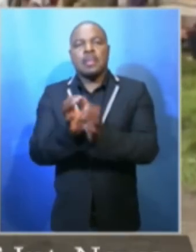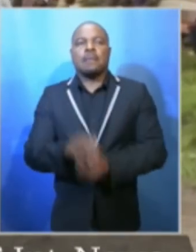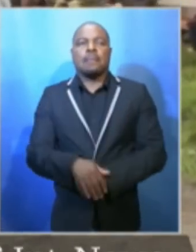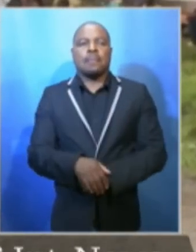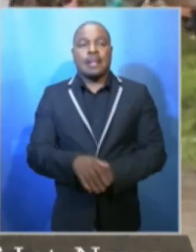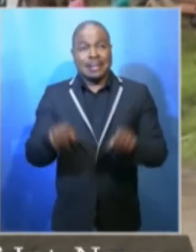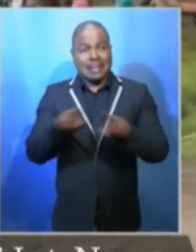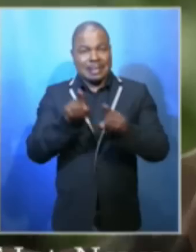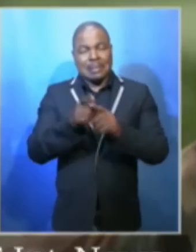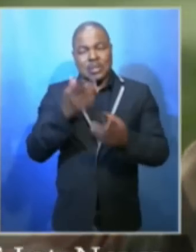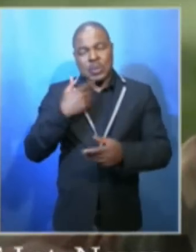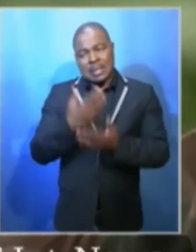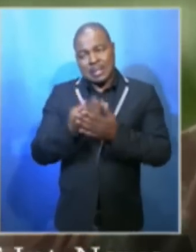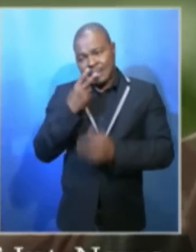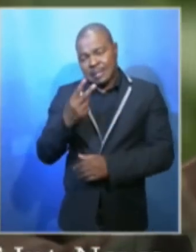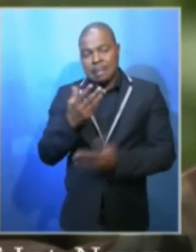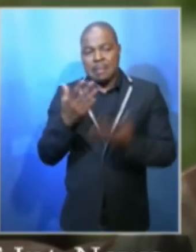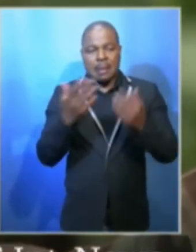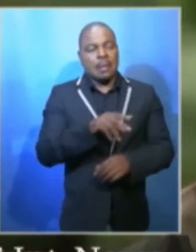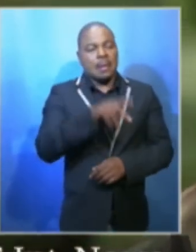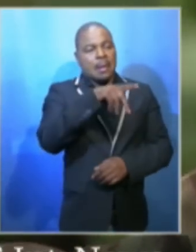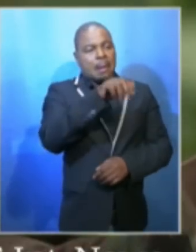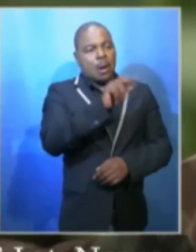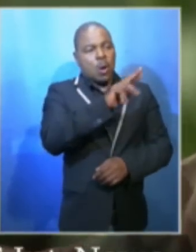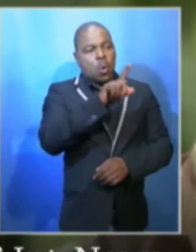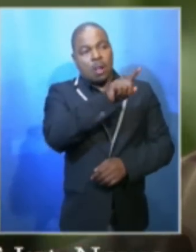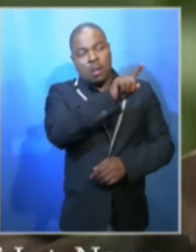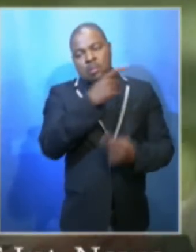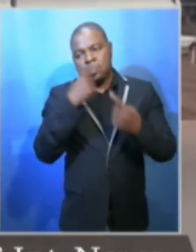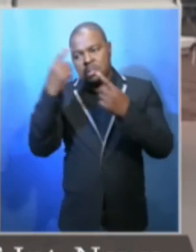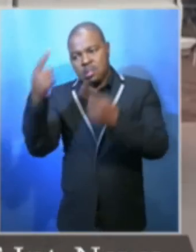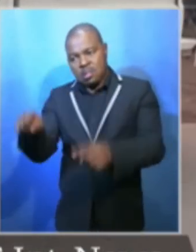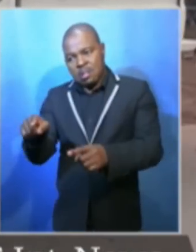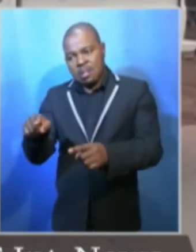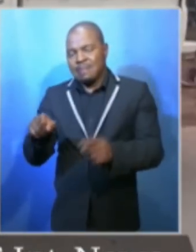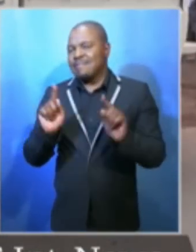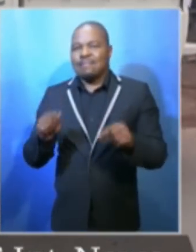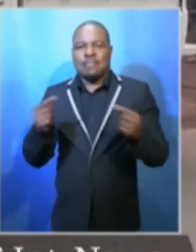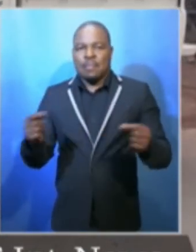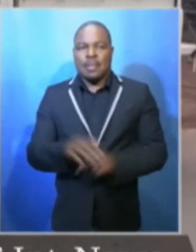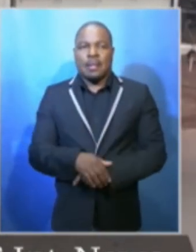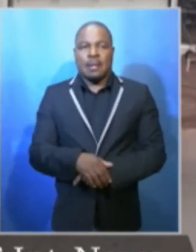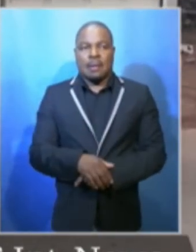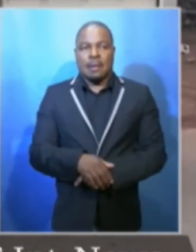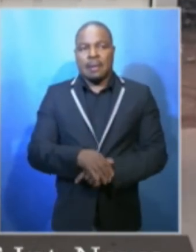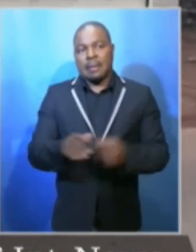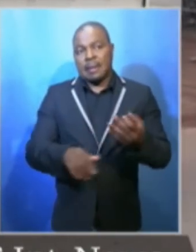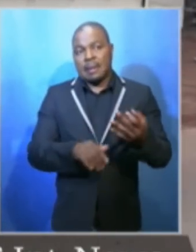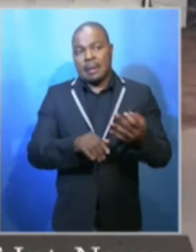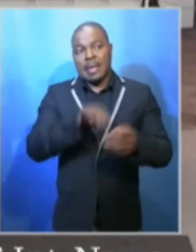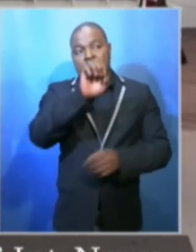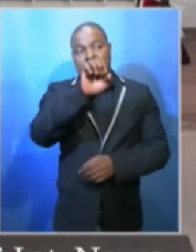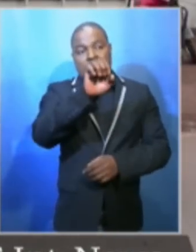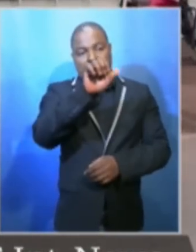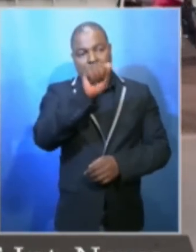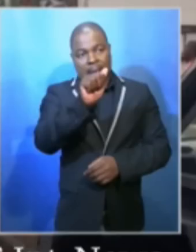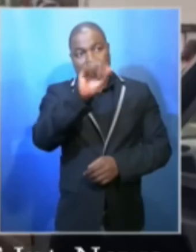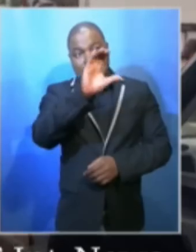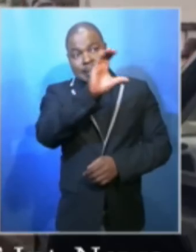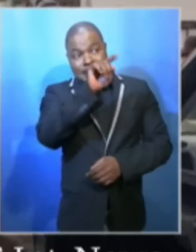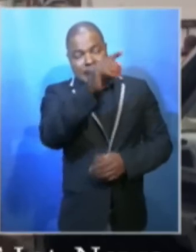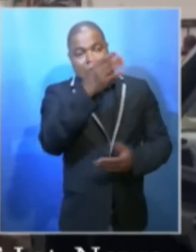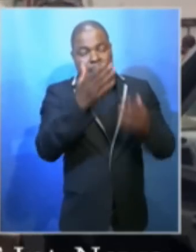hore Paul Kagame ha ya kenyeletswa kapa a keke a ya moo. Ha ka kopano ya EAC mohlomong Paul Kagame o